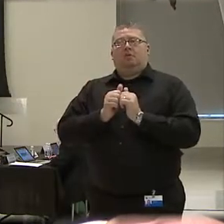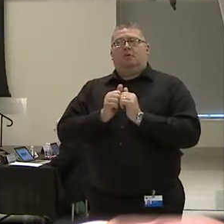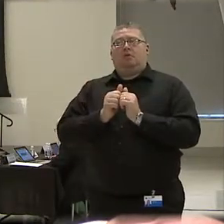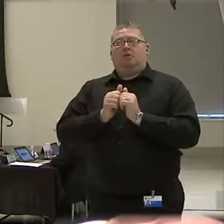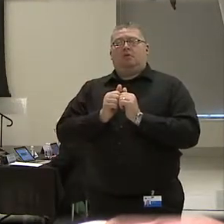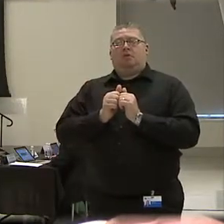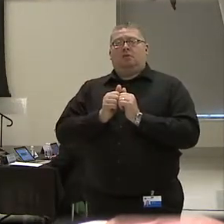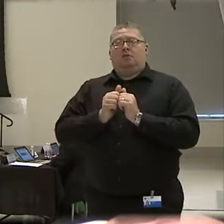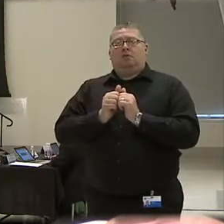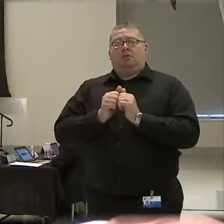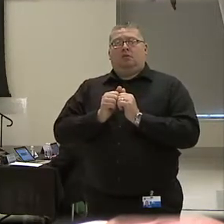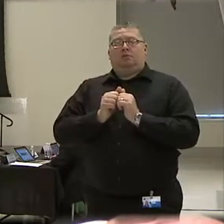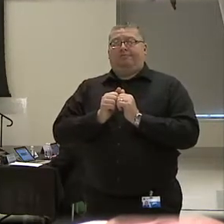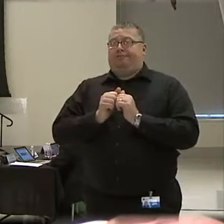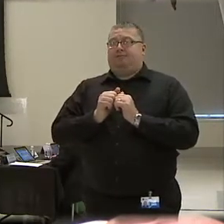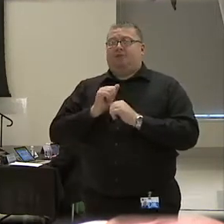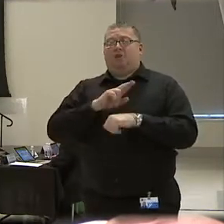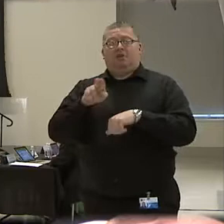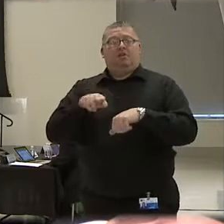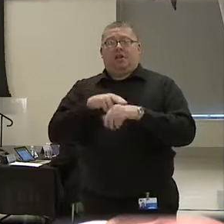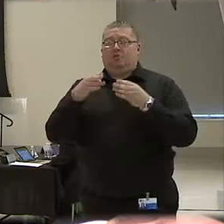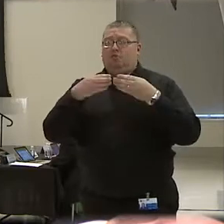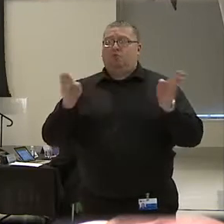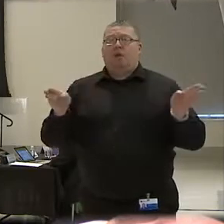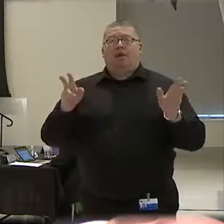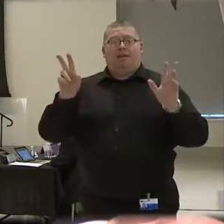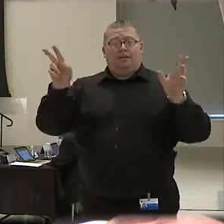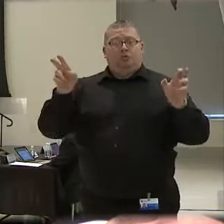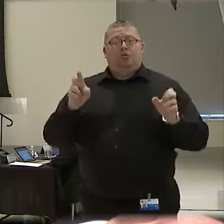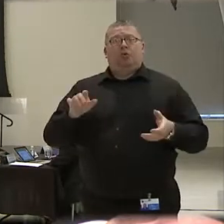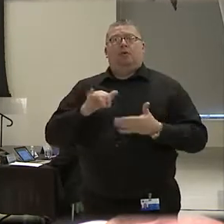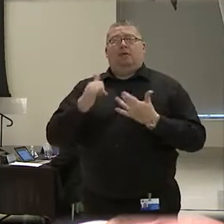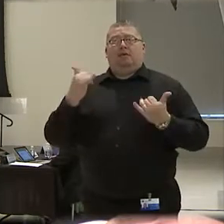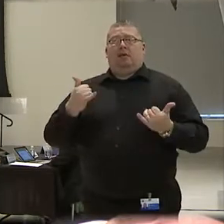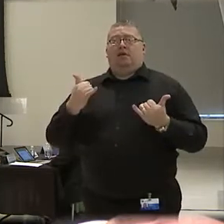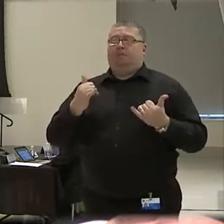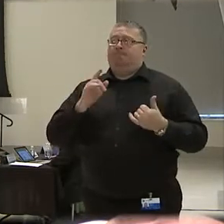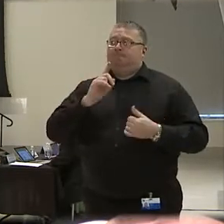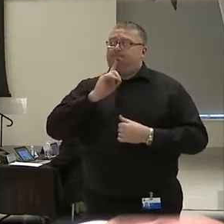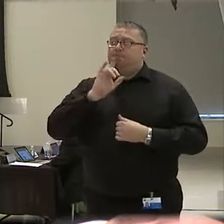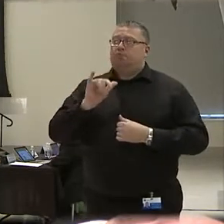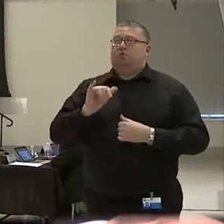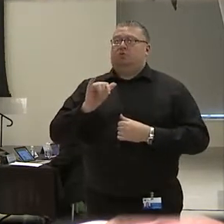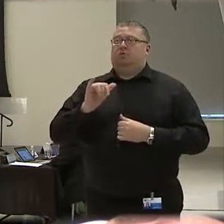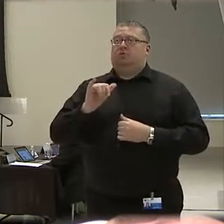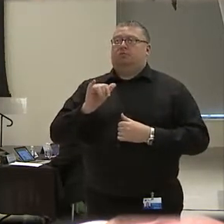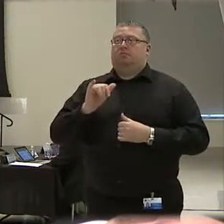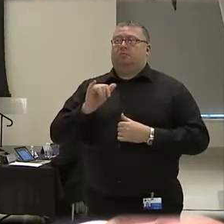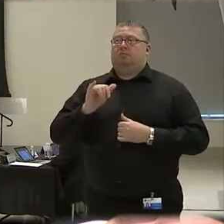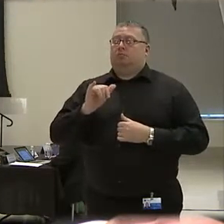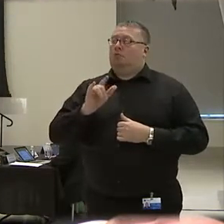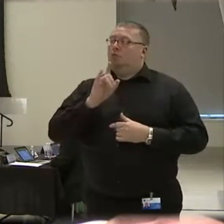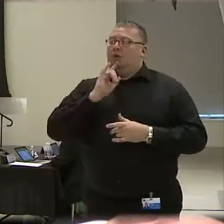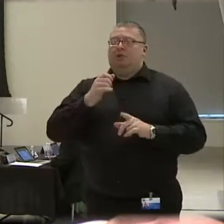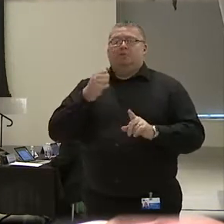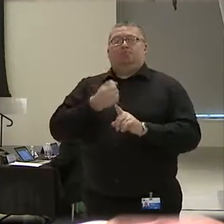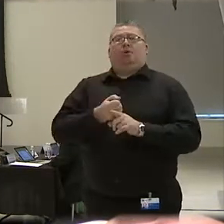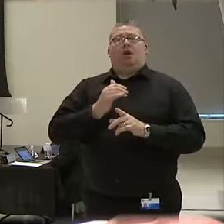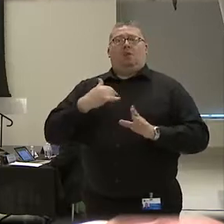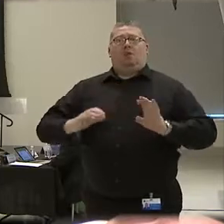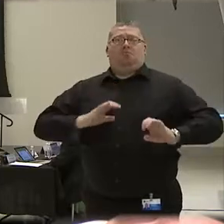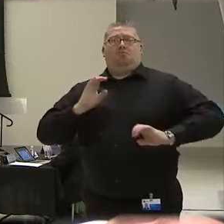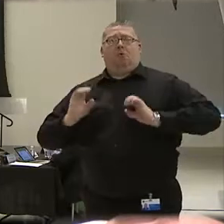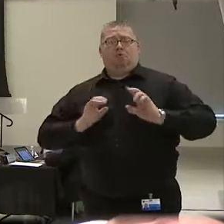national issue that has taken a very, very emotional turn. And as